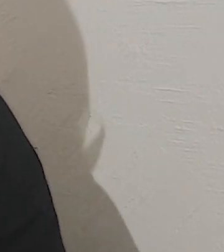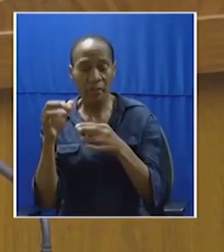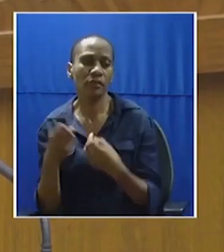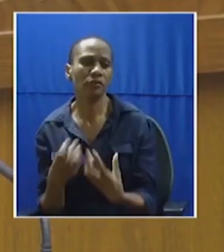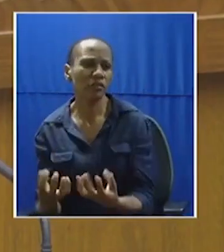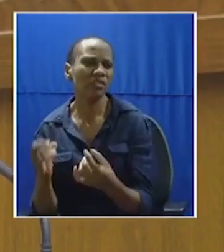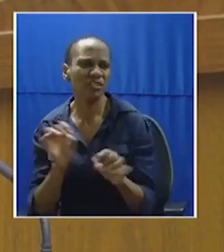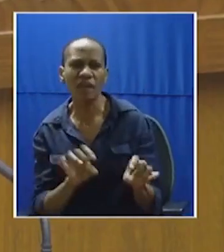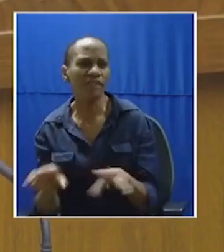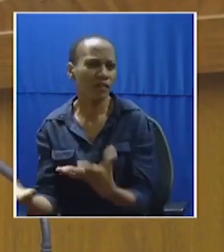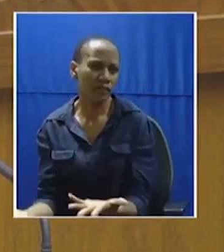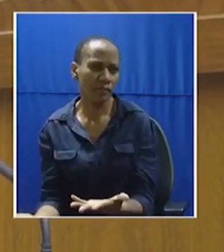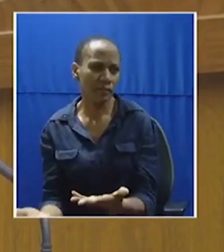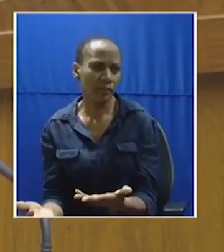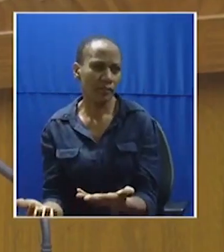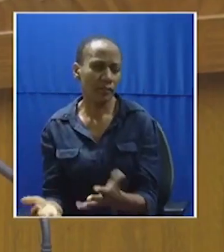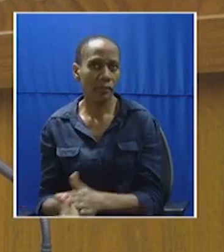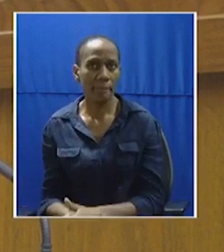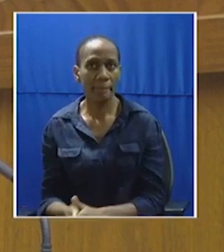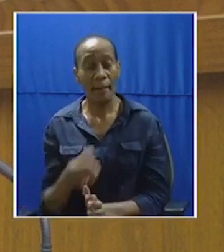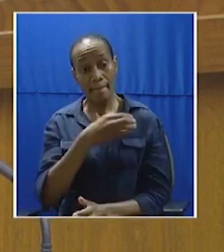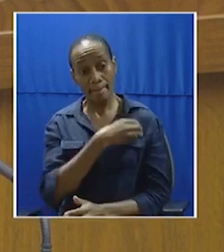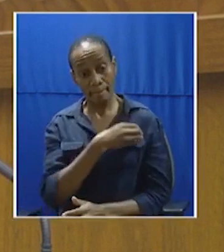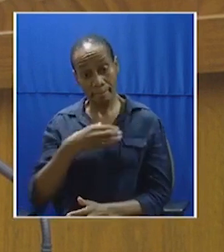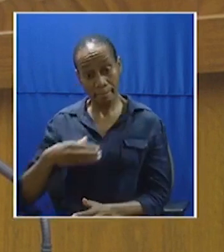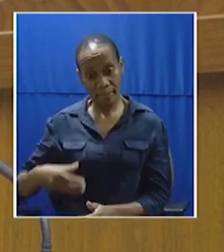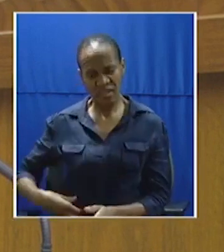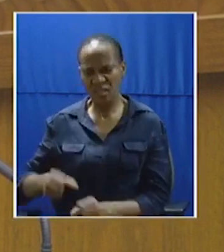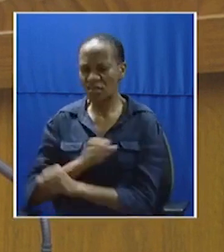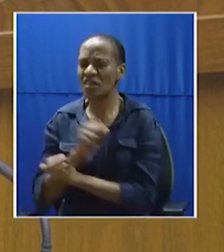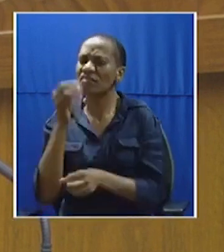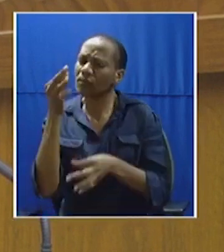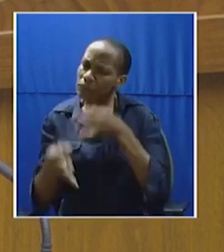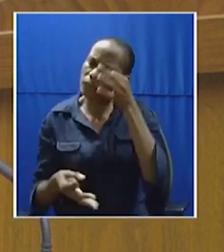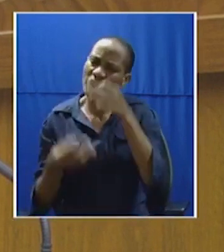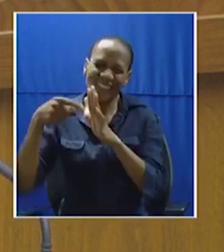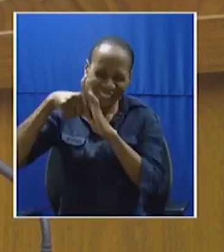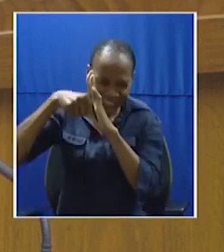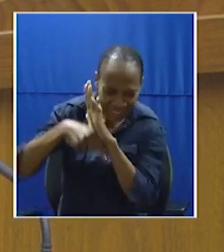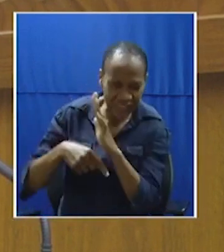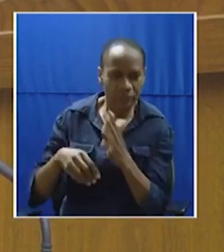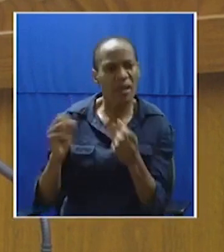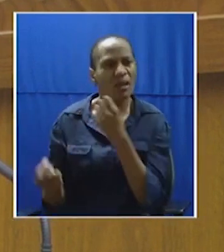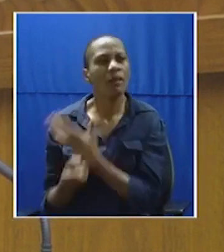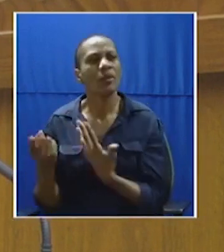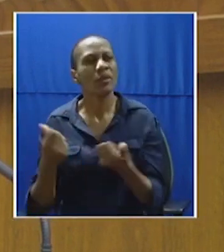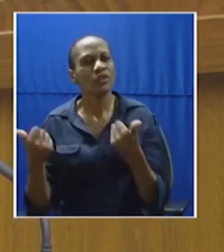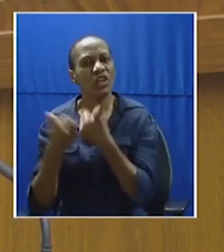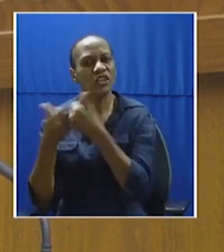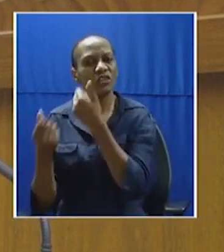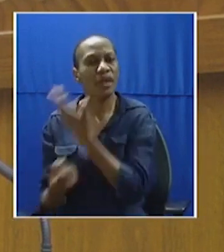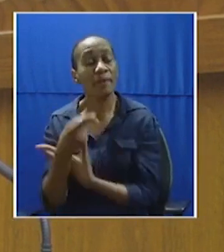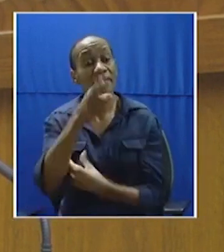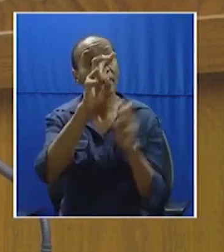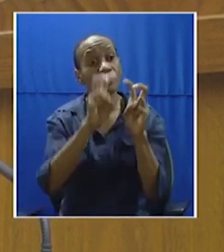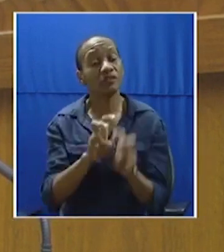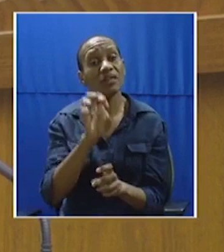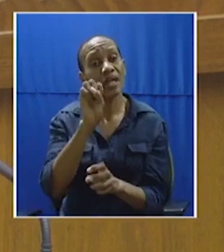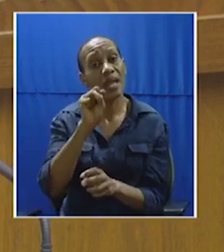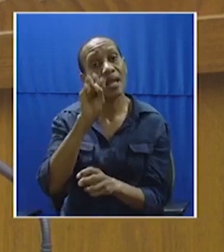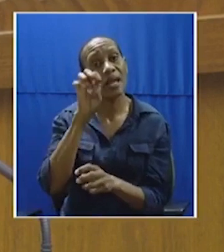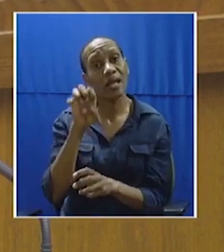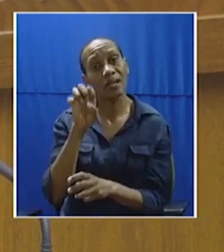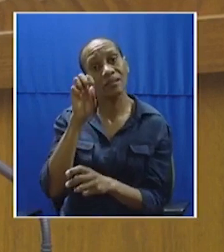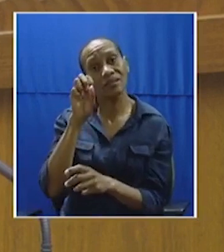ESCOM. The president did not give a thorough diagnosis of the challenges that confront ESCOM, but has a